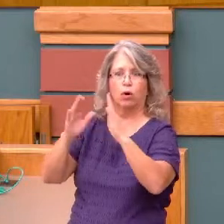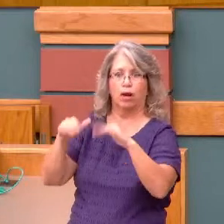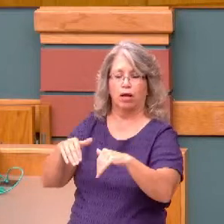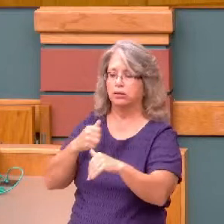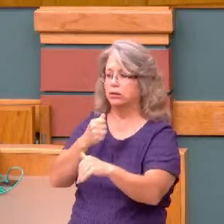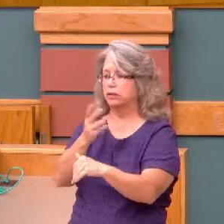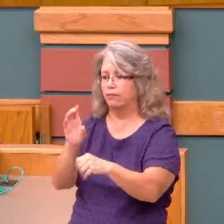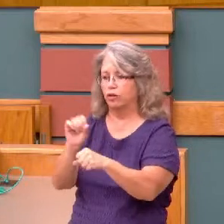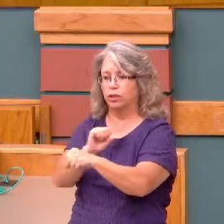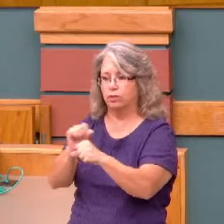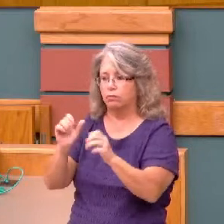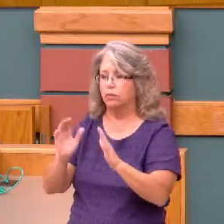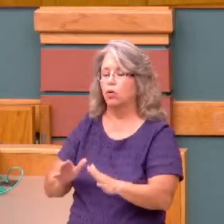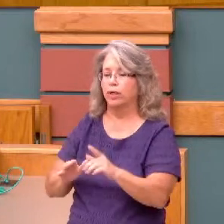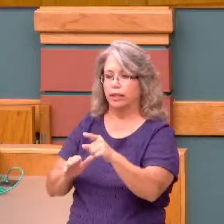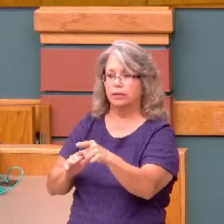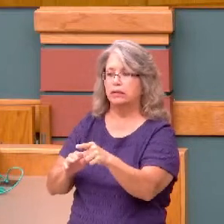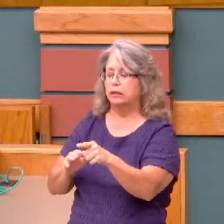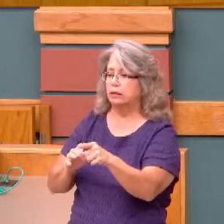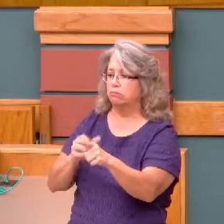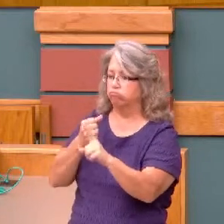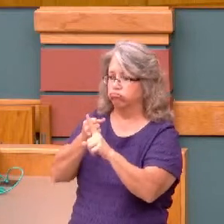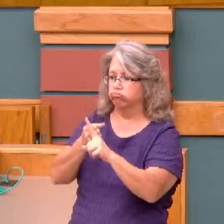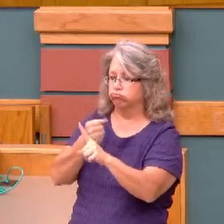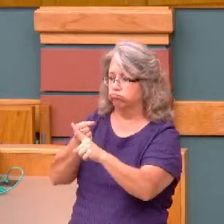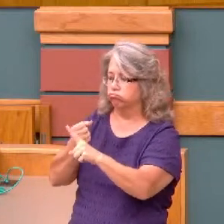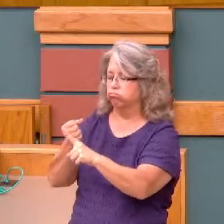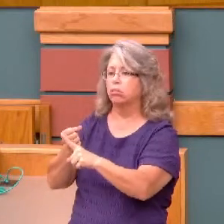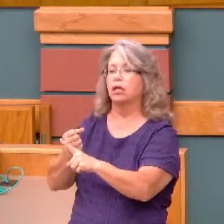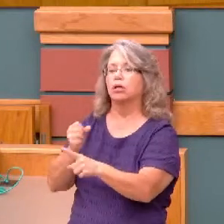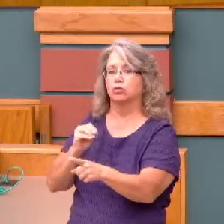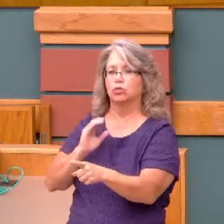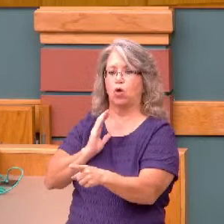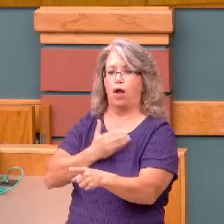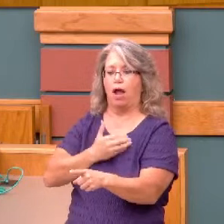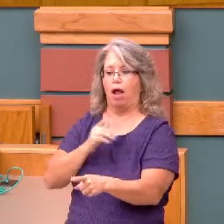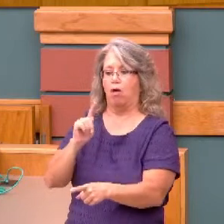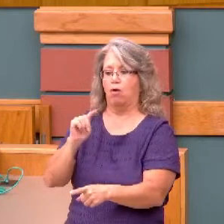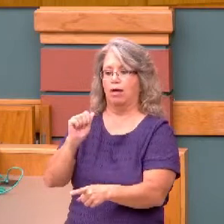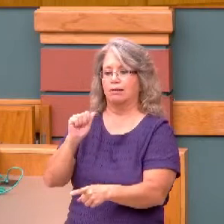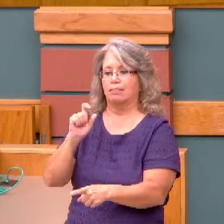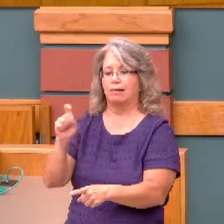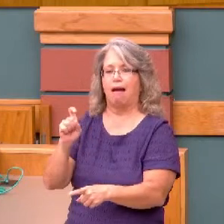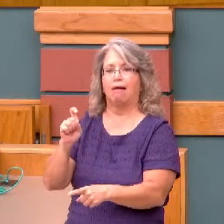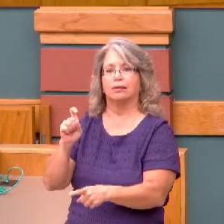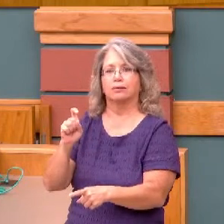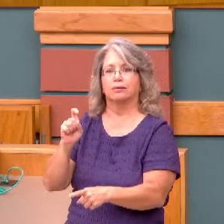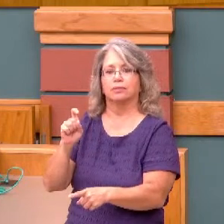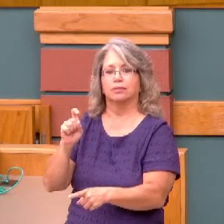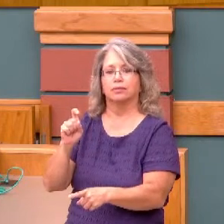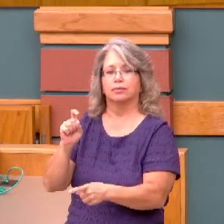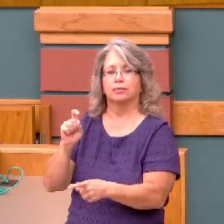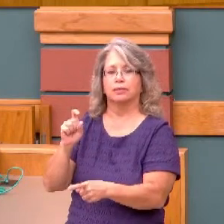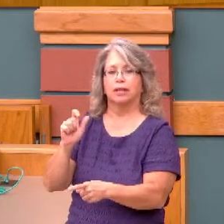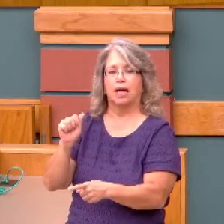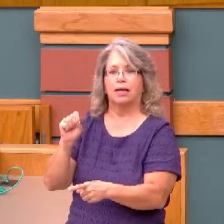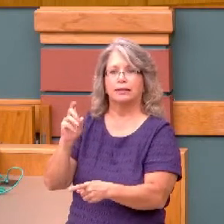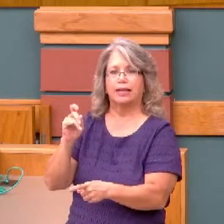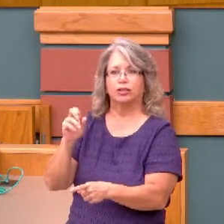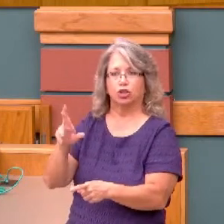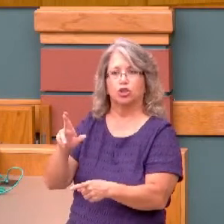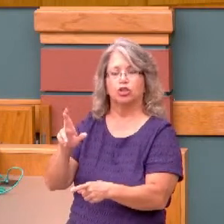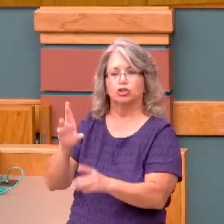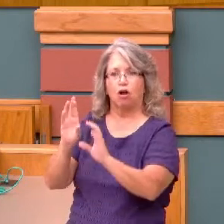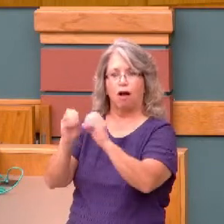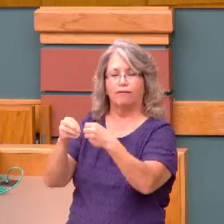tax assessor collector did have to make the decision today to close motor vehicle registration. It will be closed until further